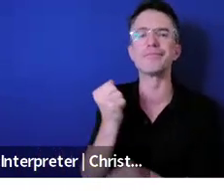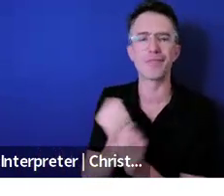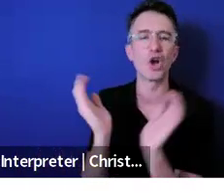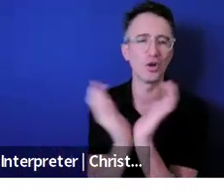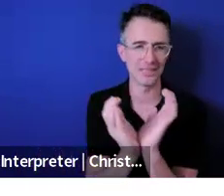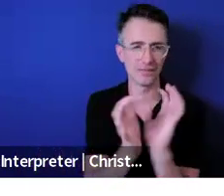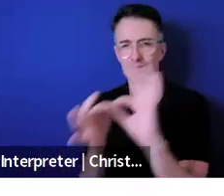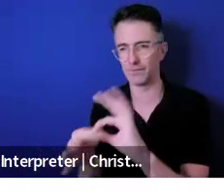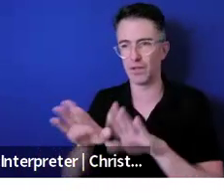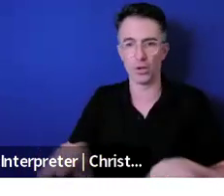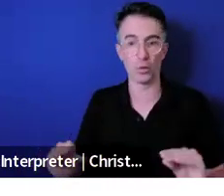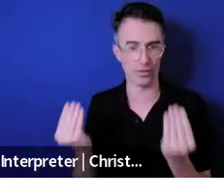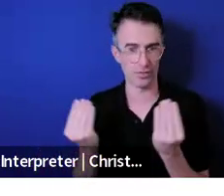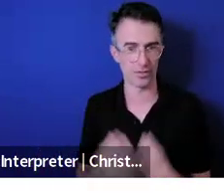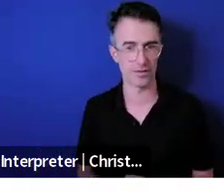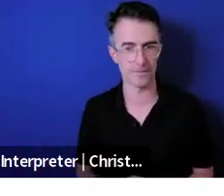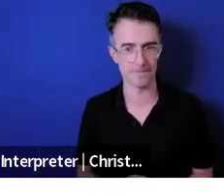colleague